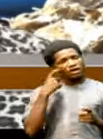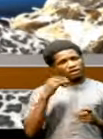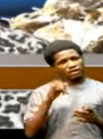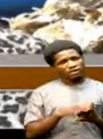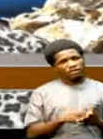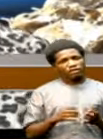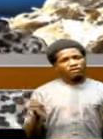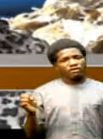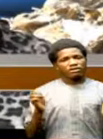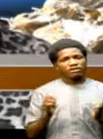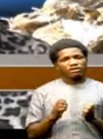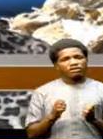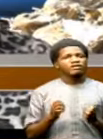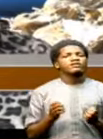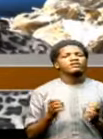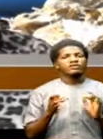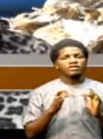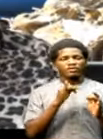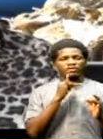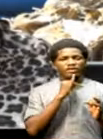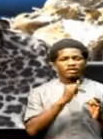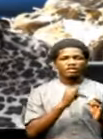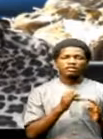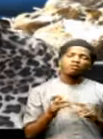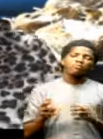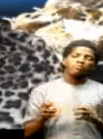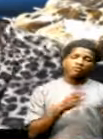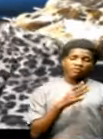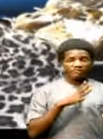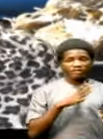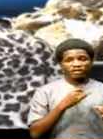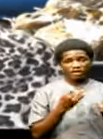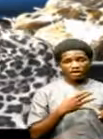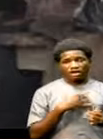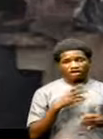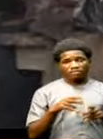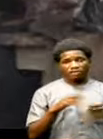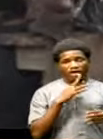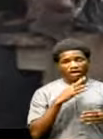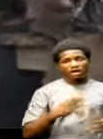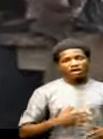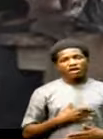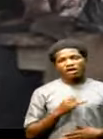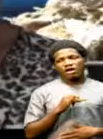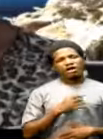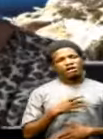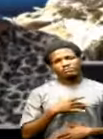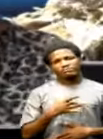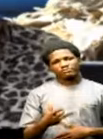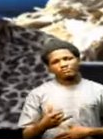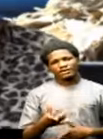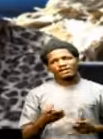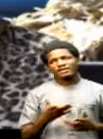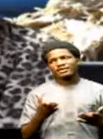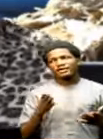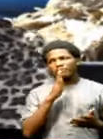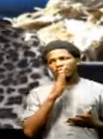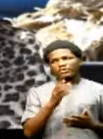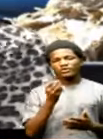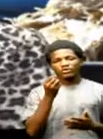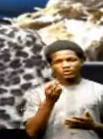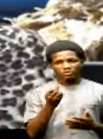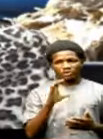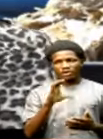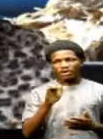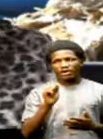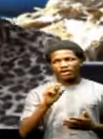even the network is moving very fine. And everything, people are happy. So I prefer let there be a small cash and let's